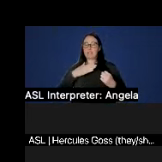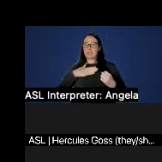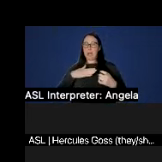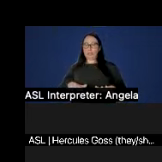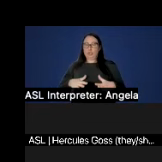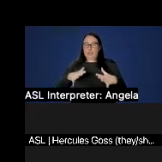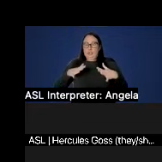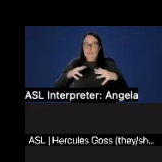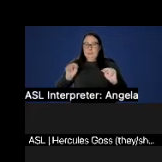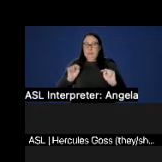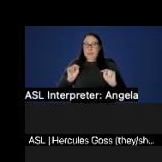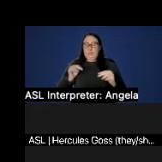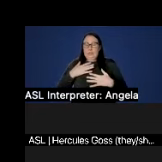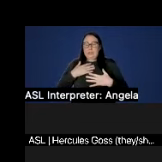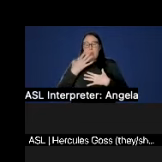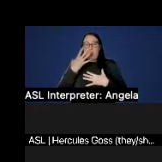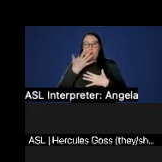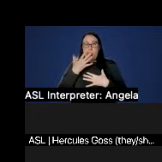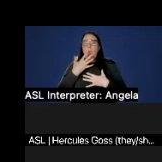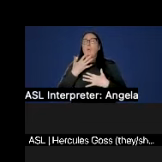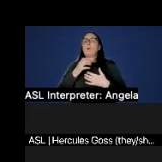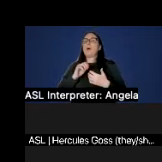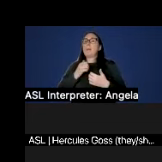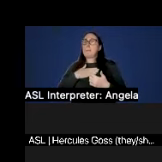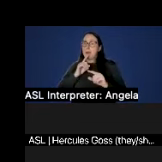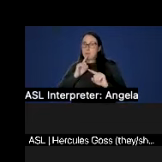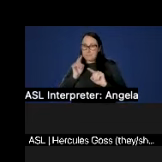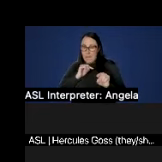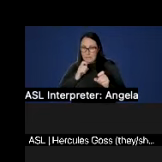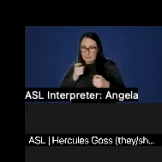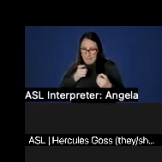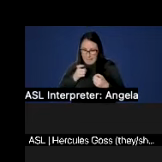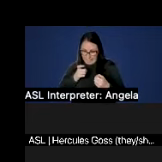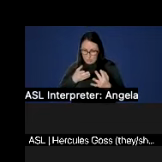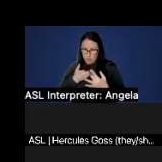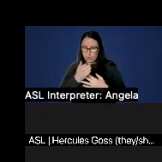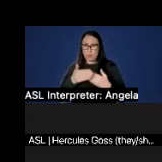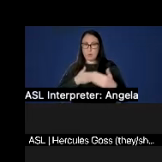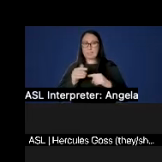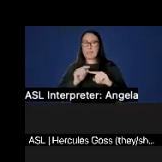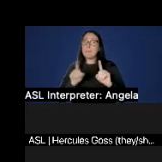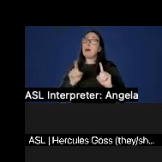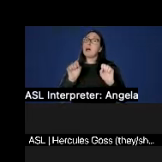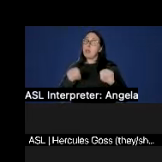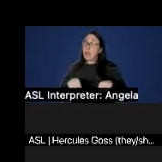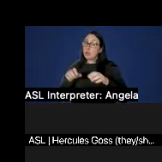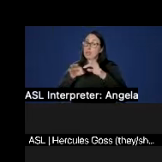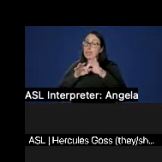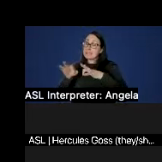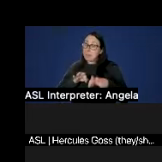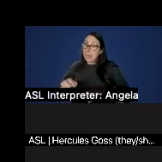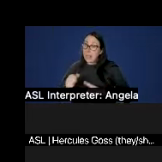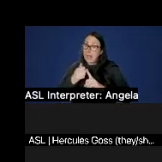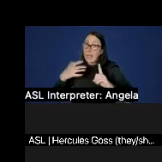through the process, but that I was able to then explain and be a true support for